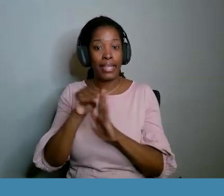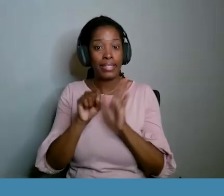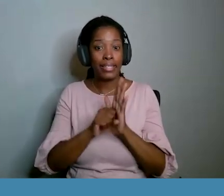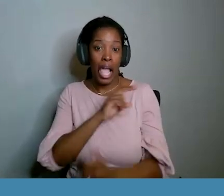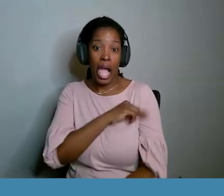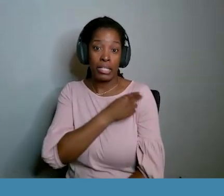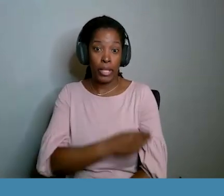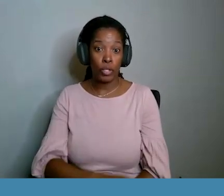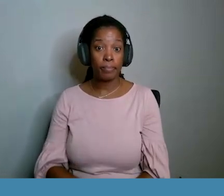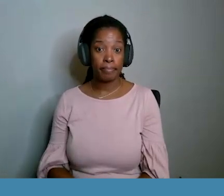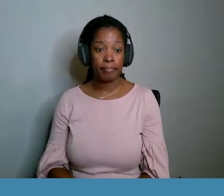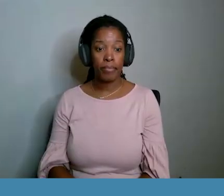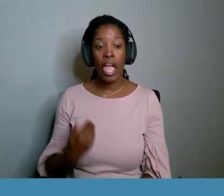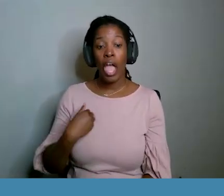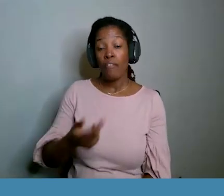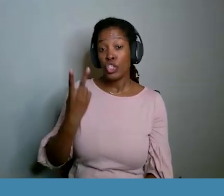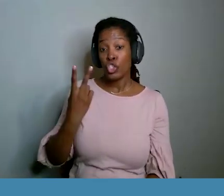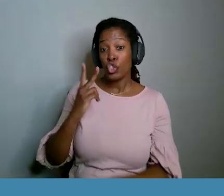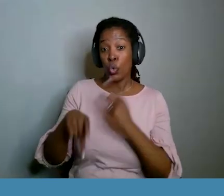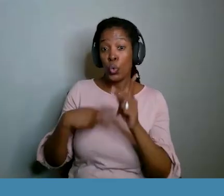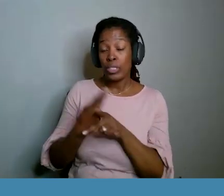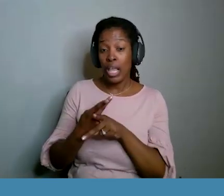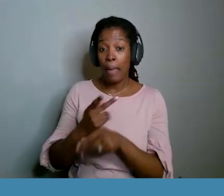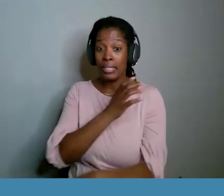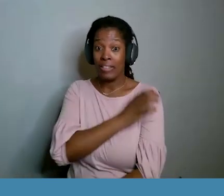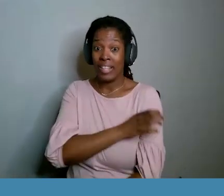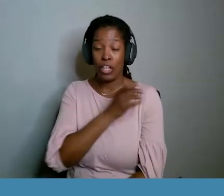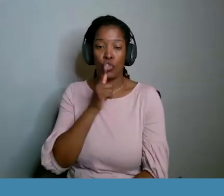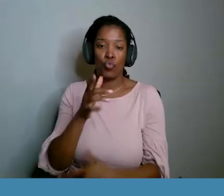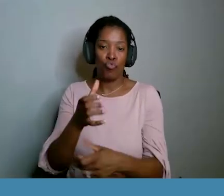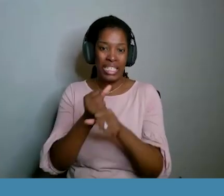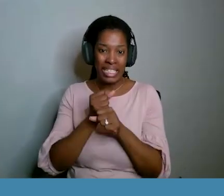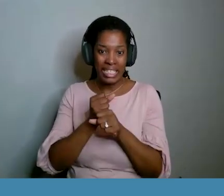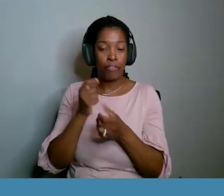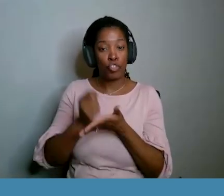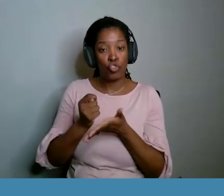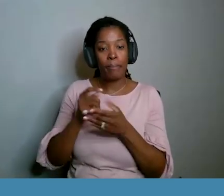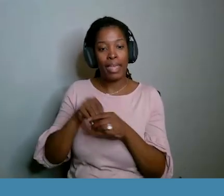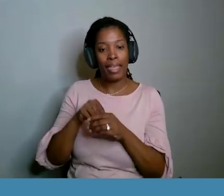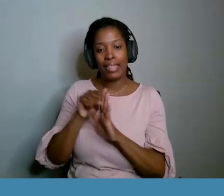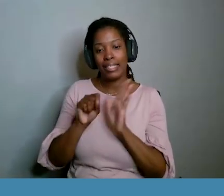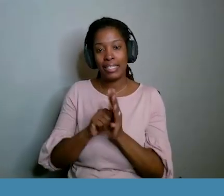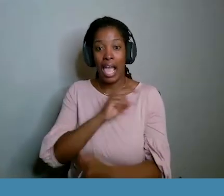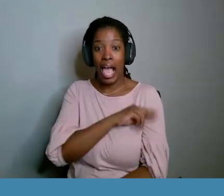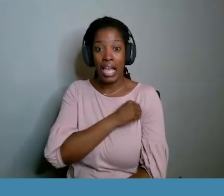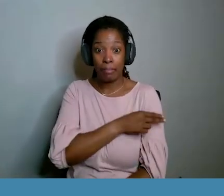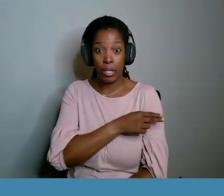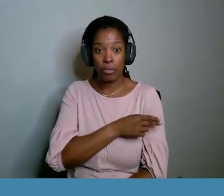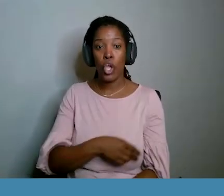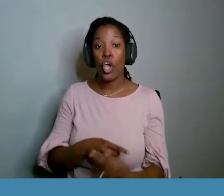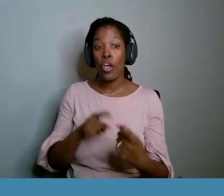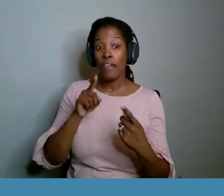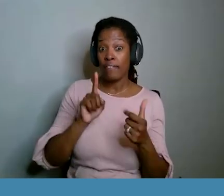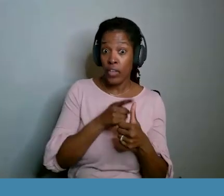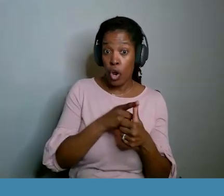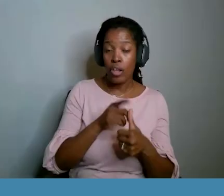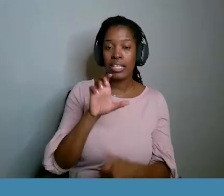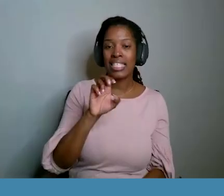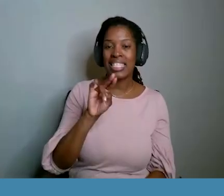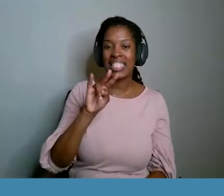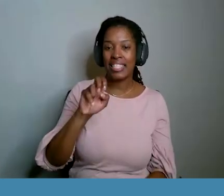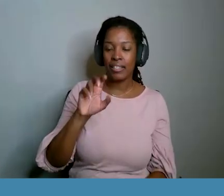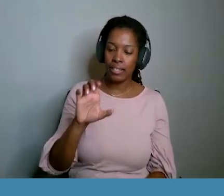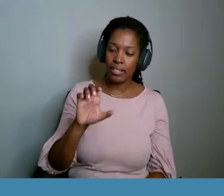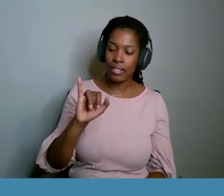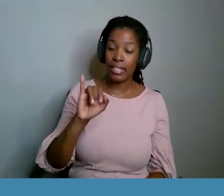And there are two types of clients that receive treatment in state hospitals. The first one are civil clients. And these are people that have been